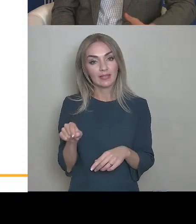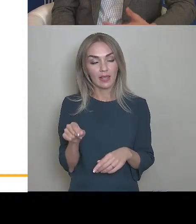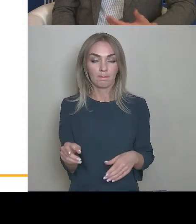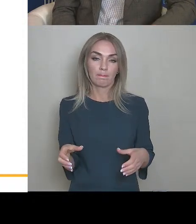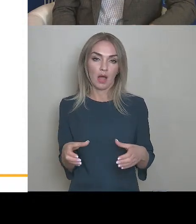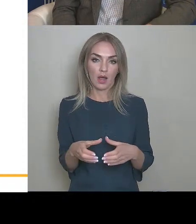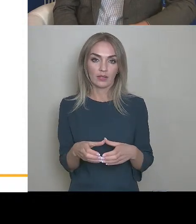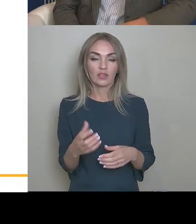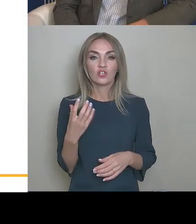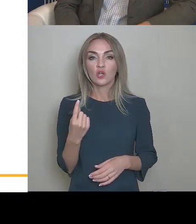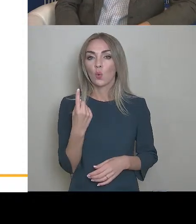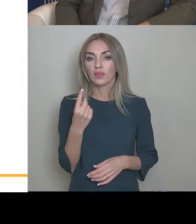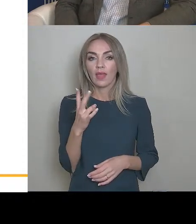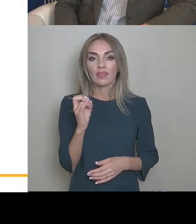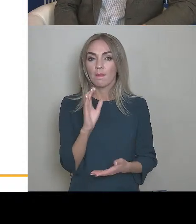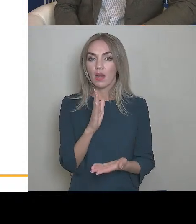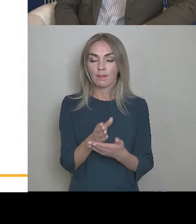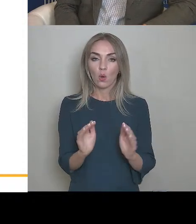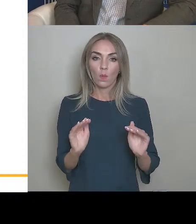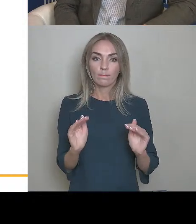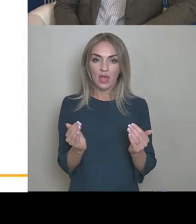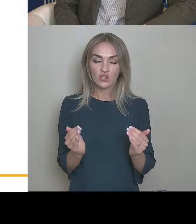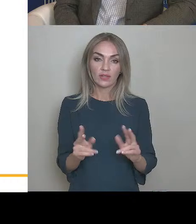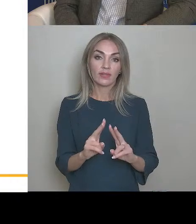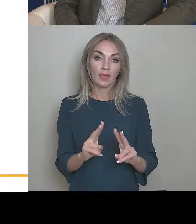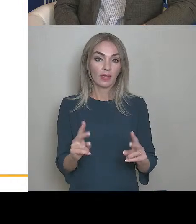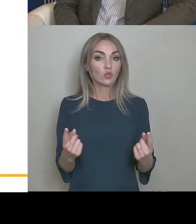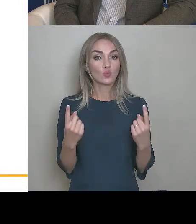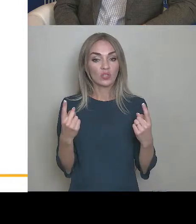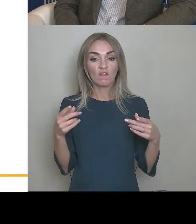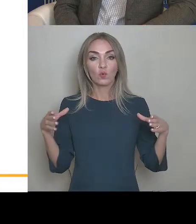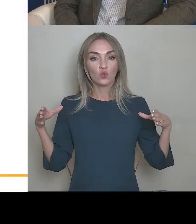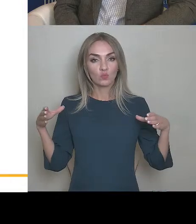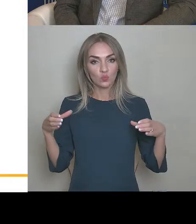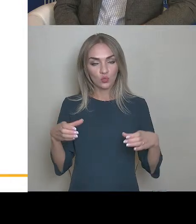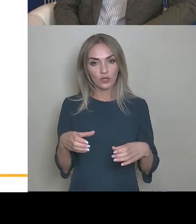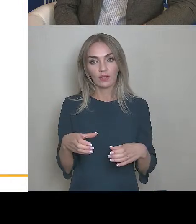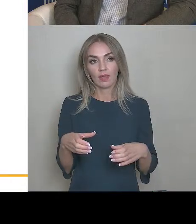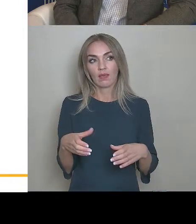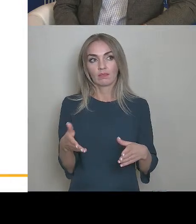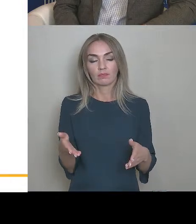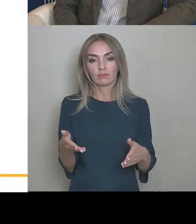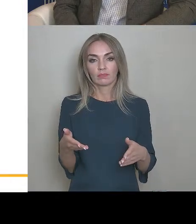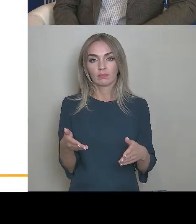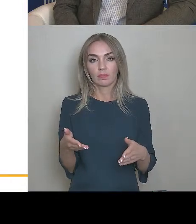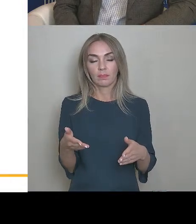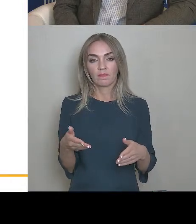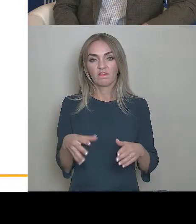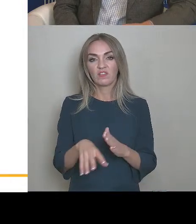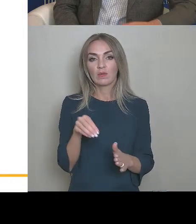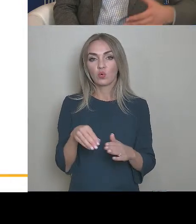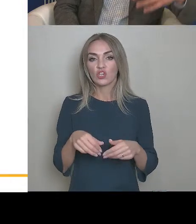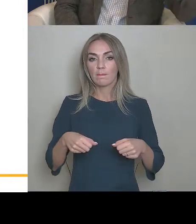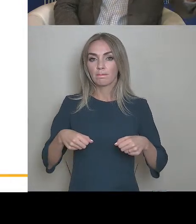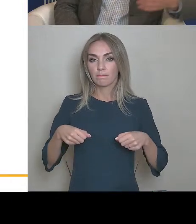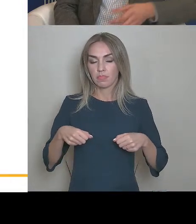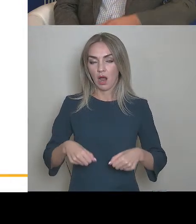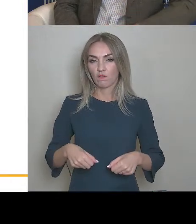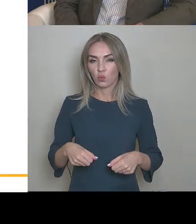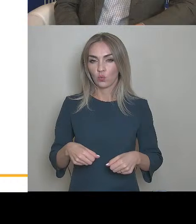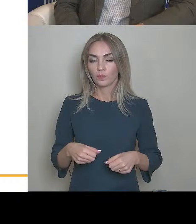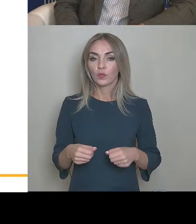community, then this person should run from this particular party. And that's another indirect restriction that limits